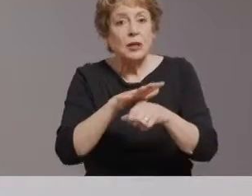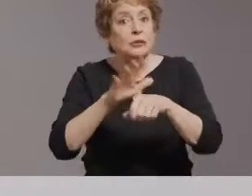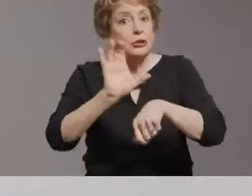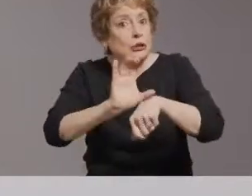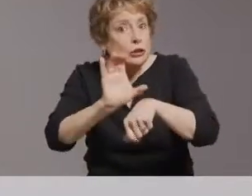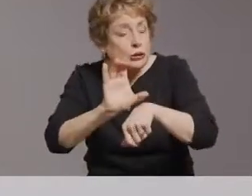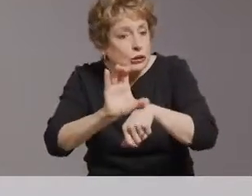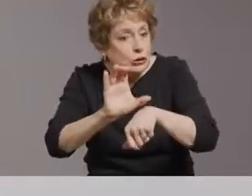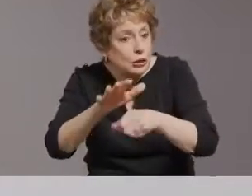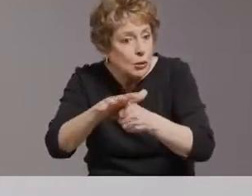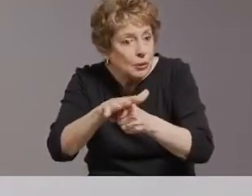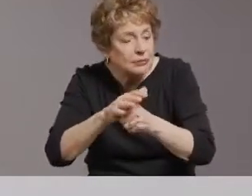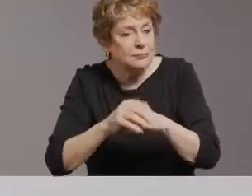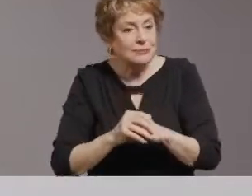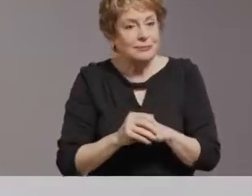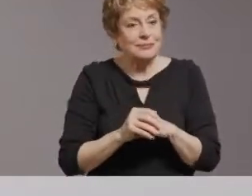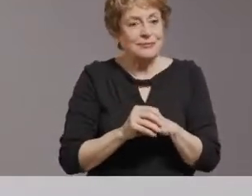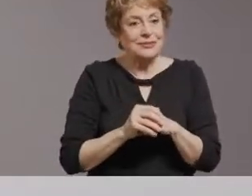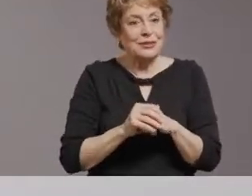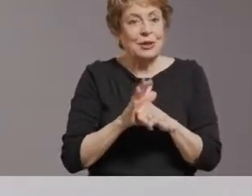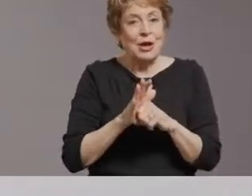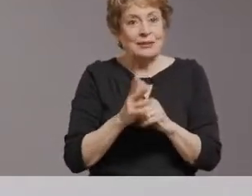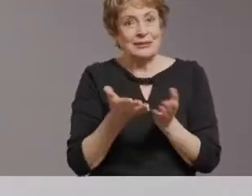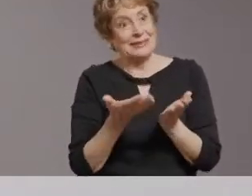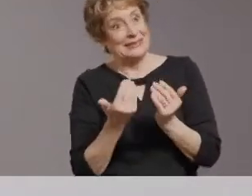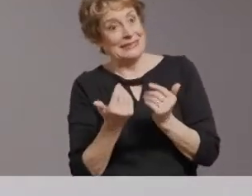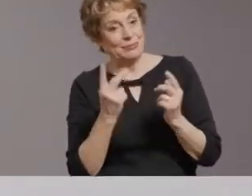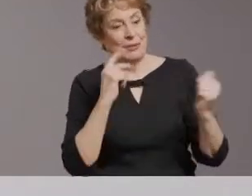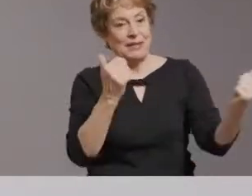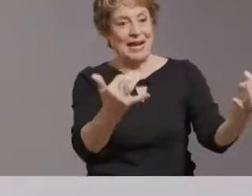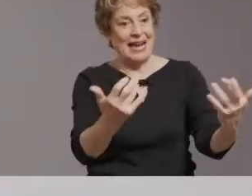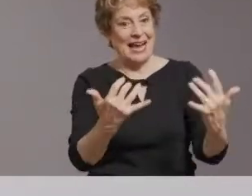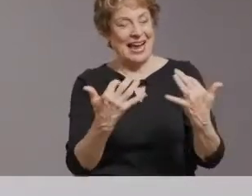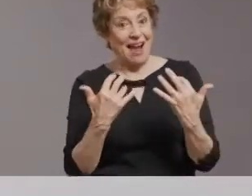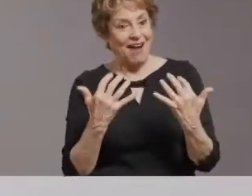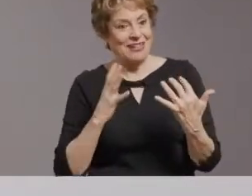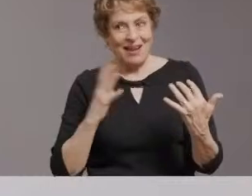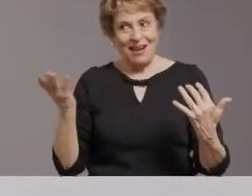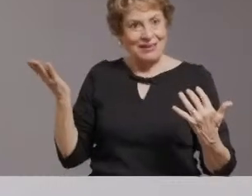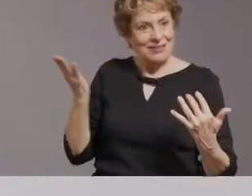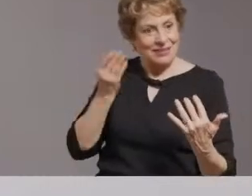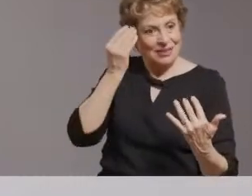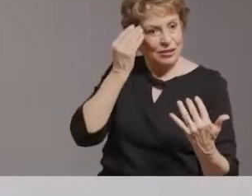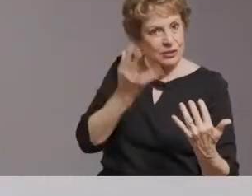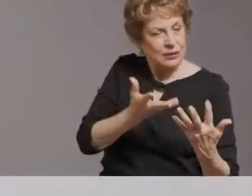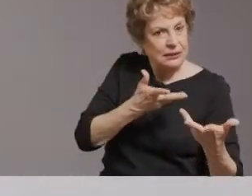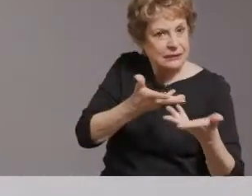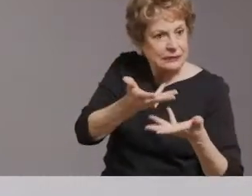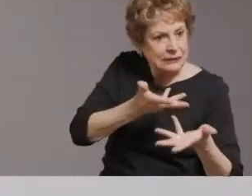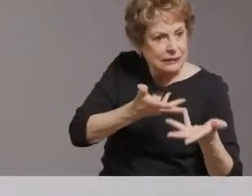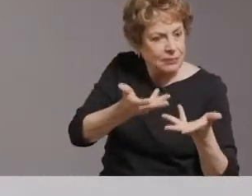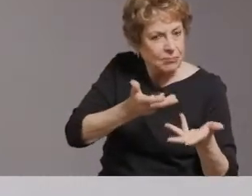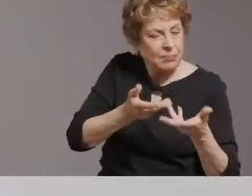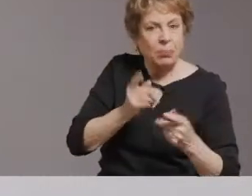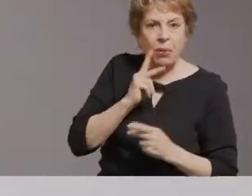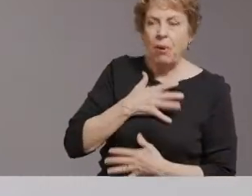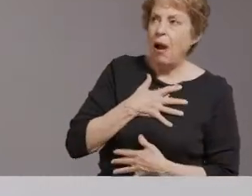congregation day to get vaccinated on this day, and working with trusted groups to really get that message out